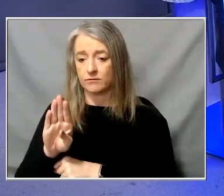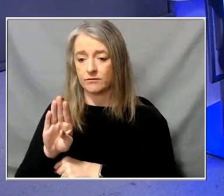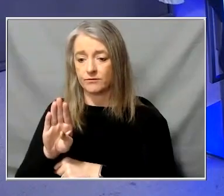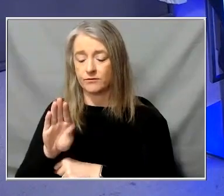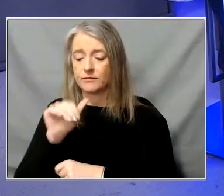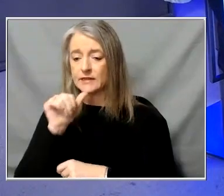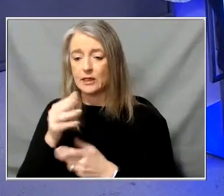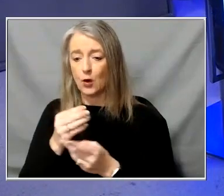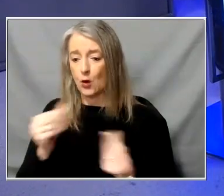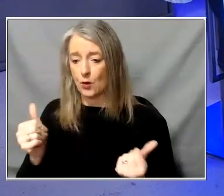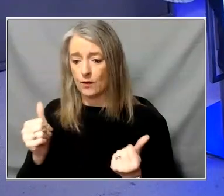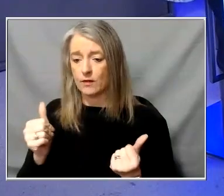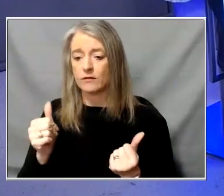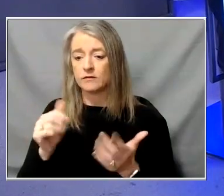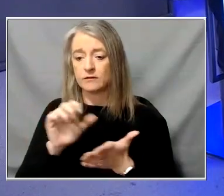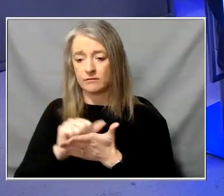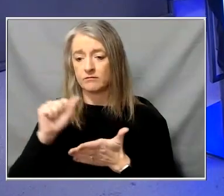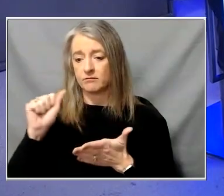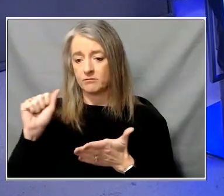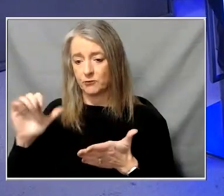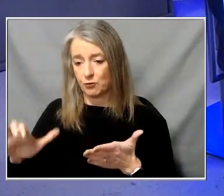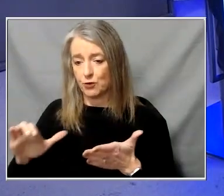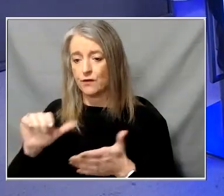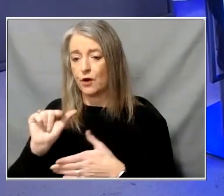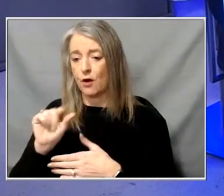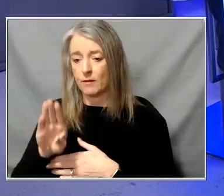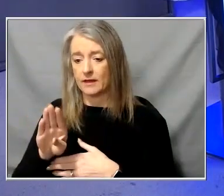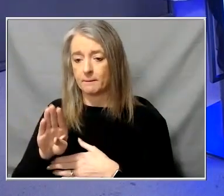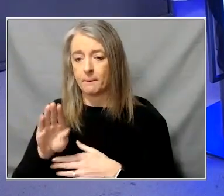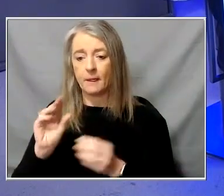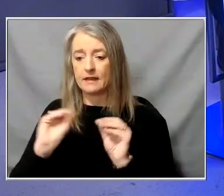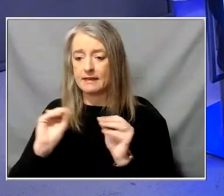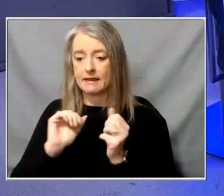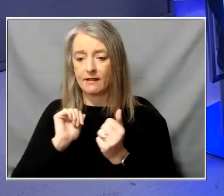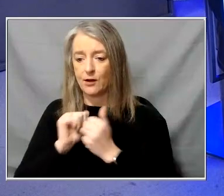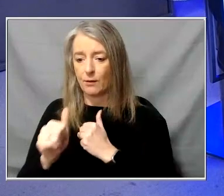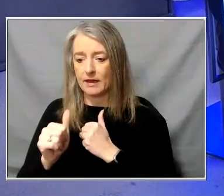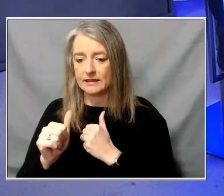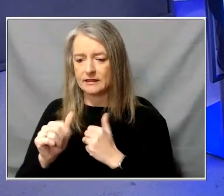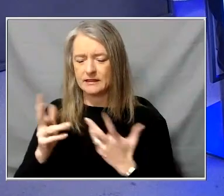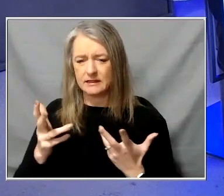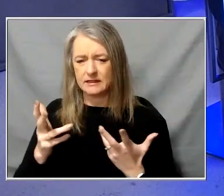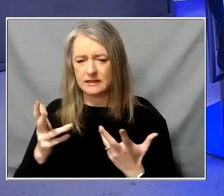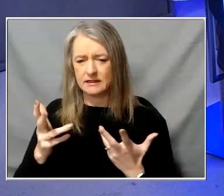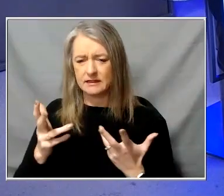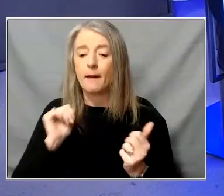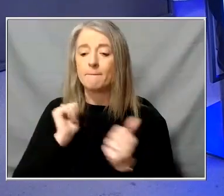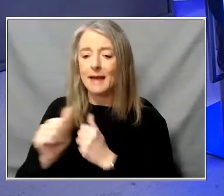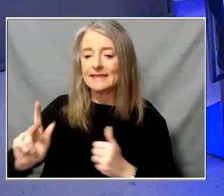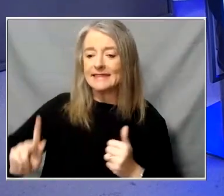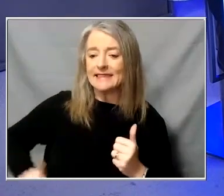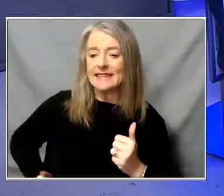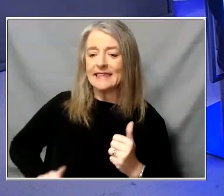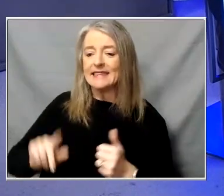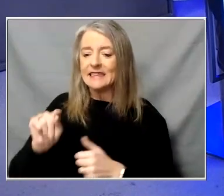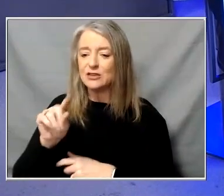eating, right upper quadrant pain that often radiates around to the shoulder in the back, associated with nausea, vomiting